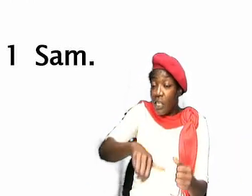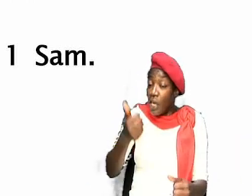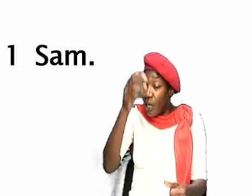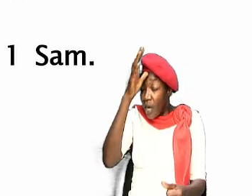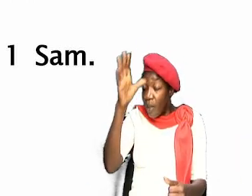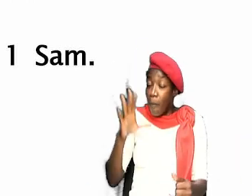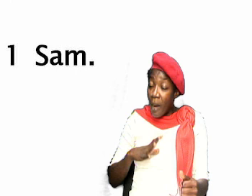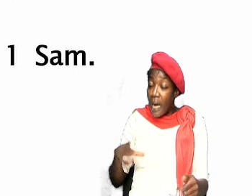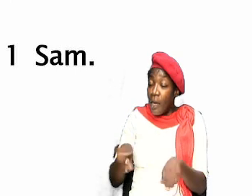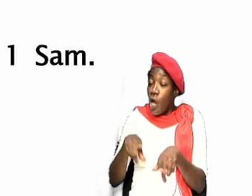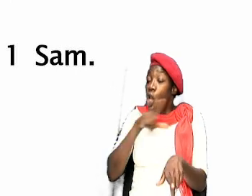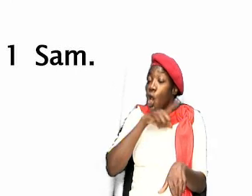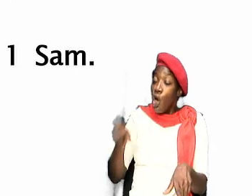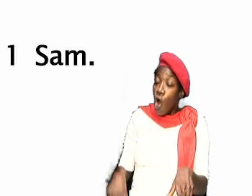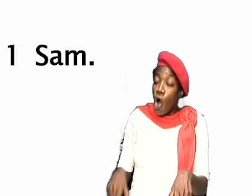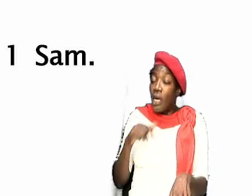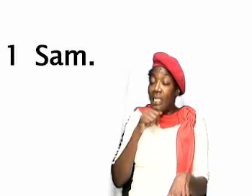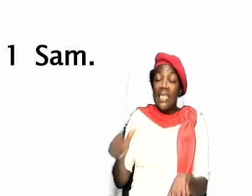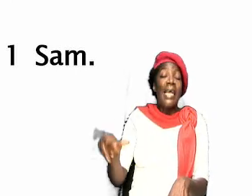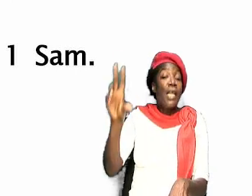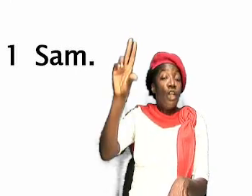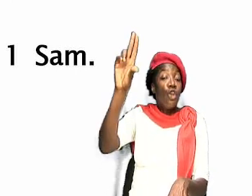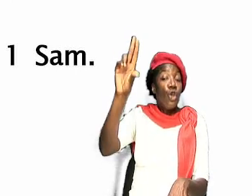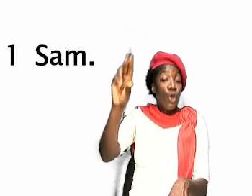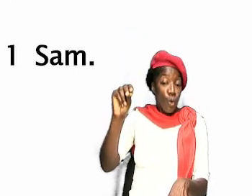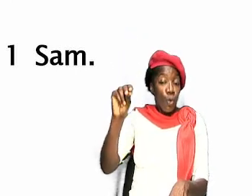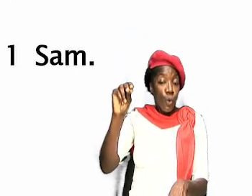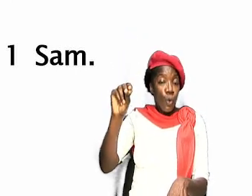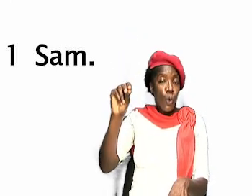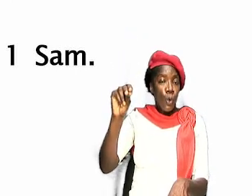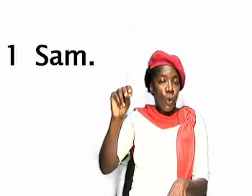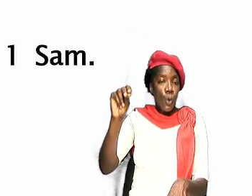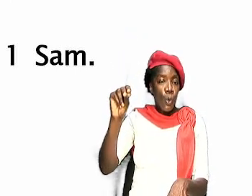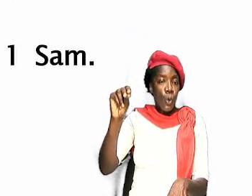have not chosen this.